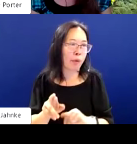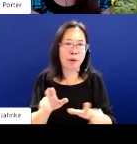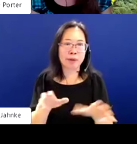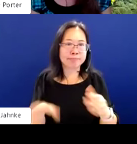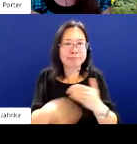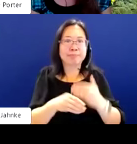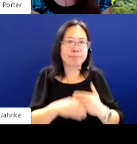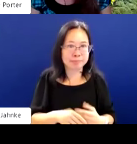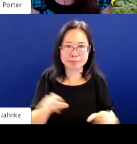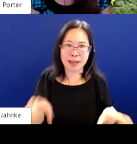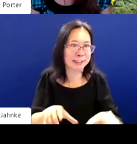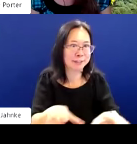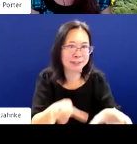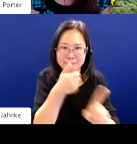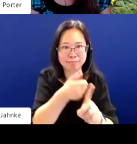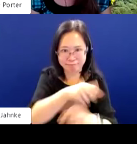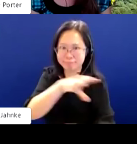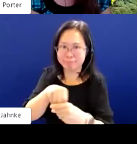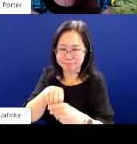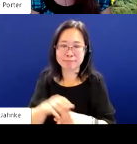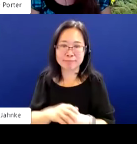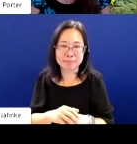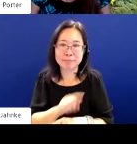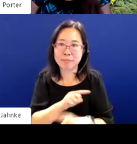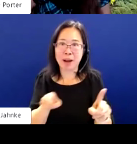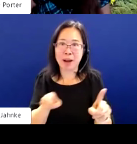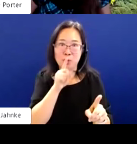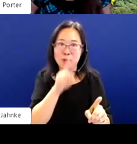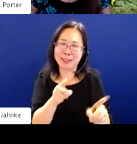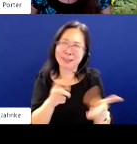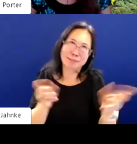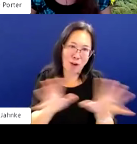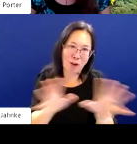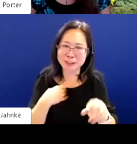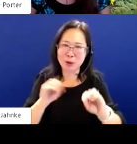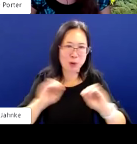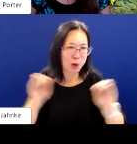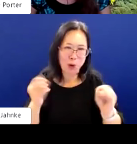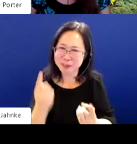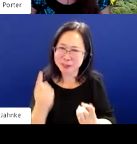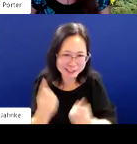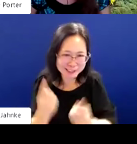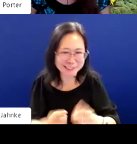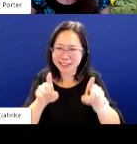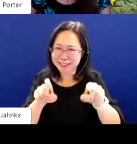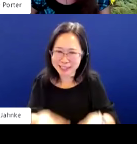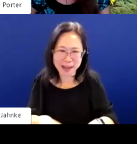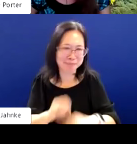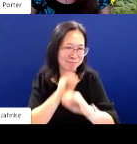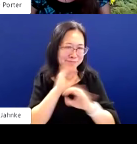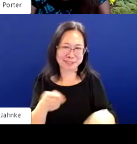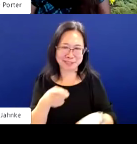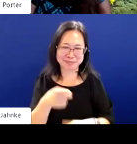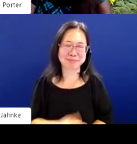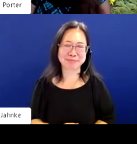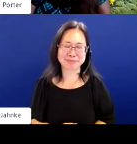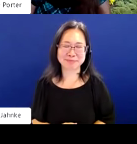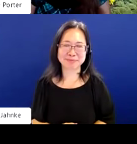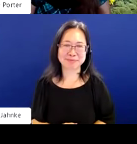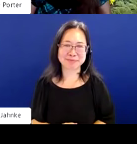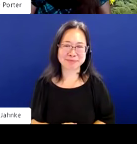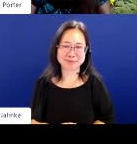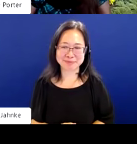could engage in. But notably, we did not have any exams associated with this program. So